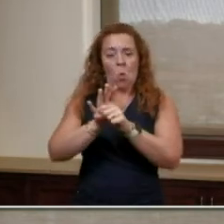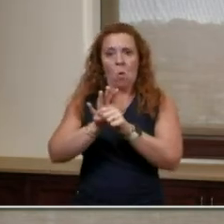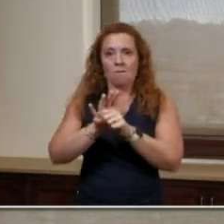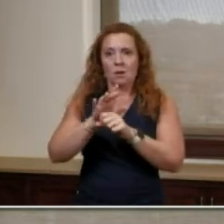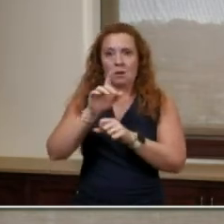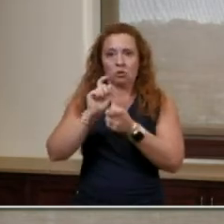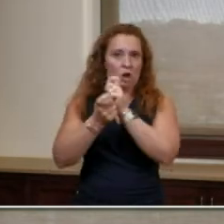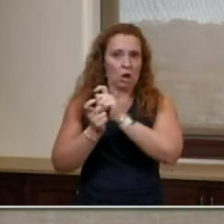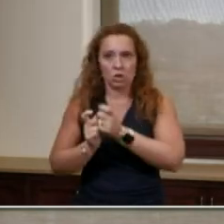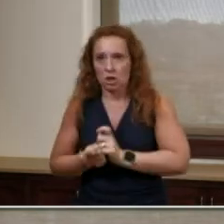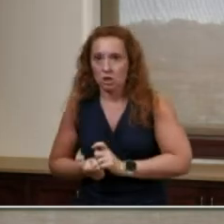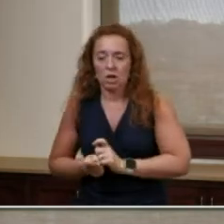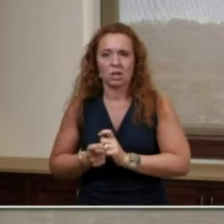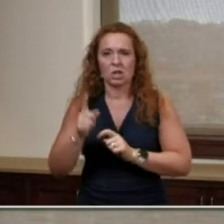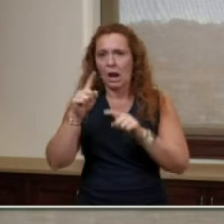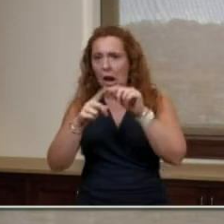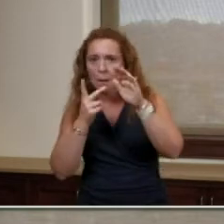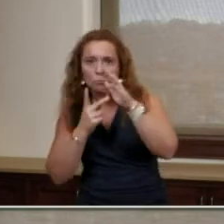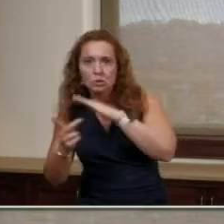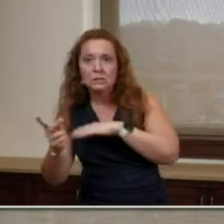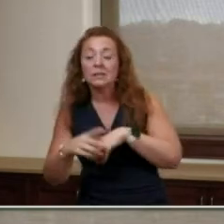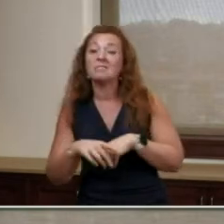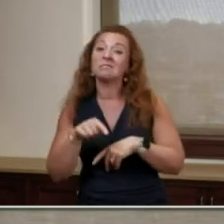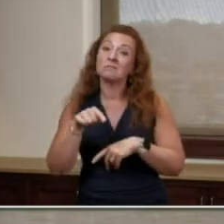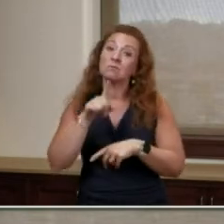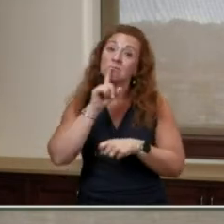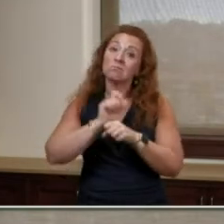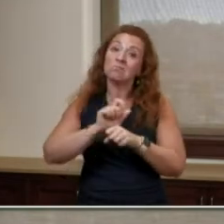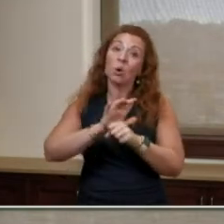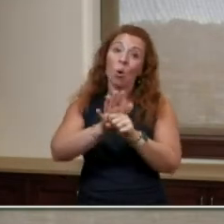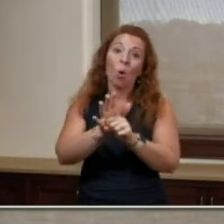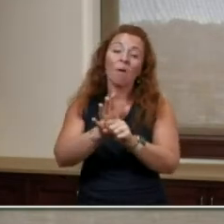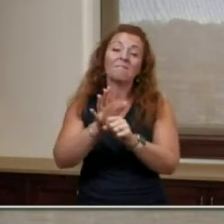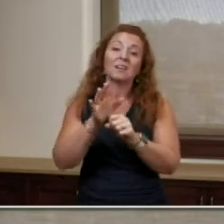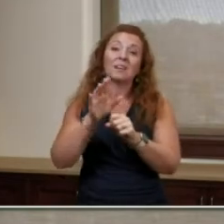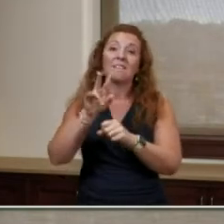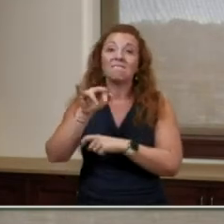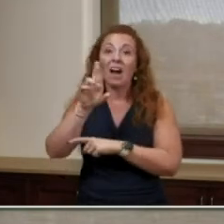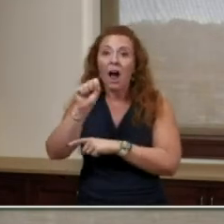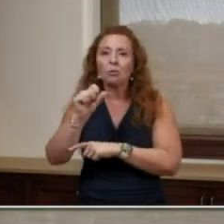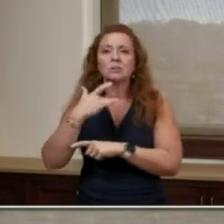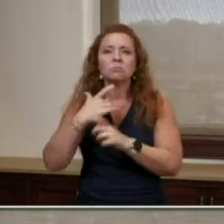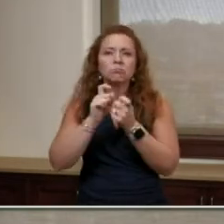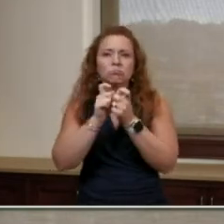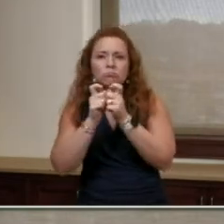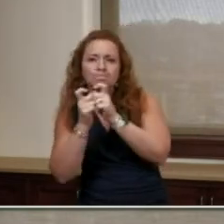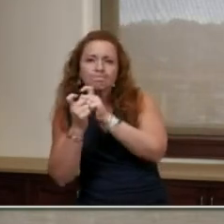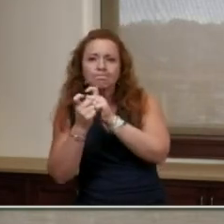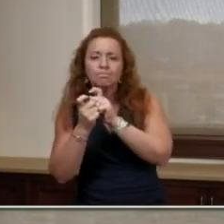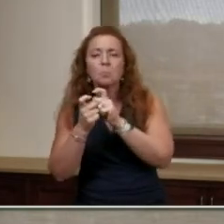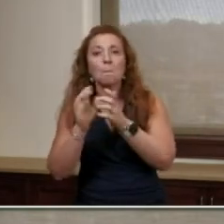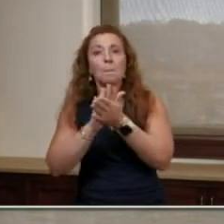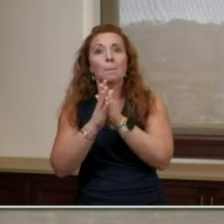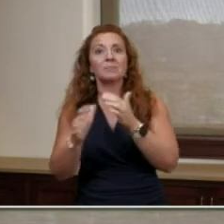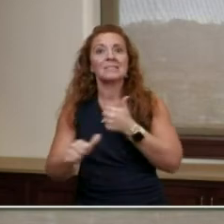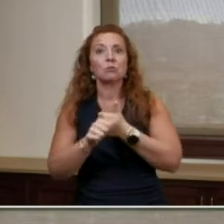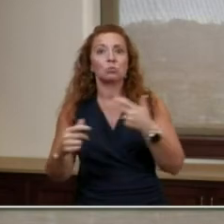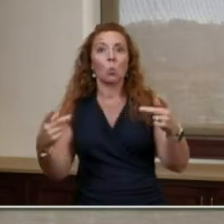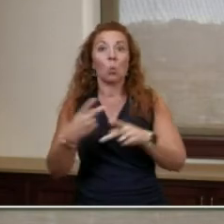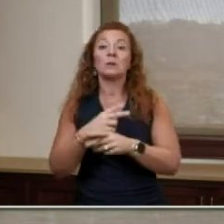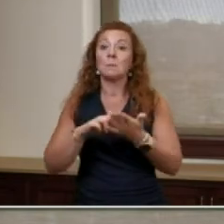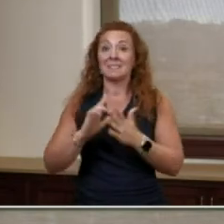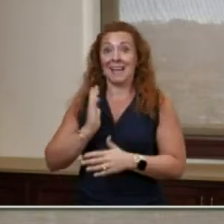unpredictable and has the ability, even the predisposition to evolve and become more dangerous, we must adapt our behavior and